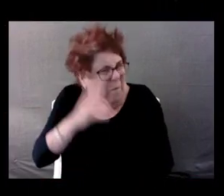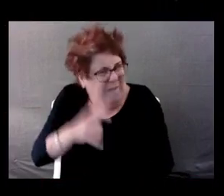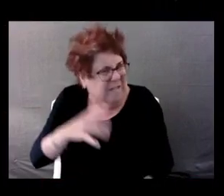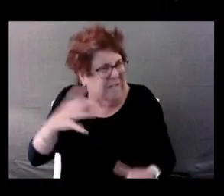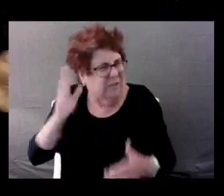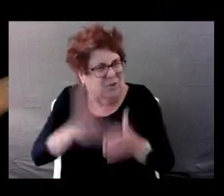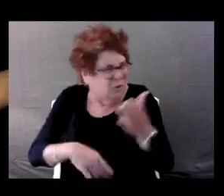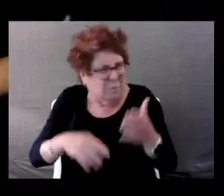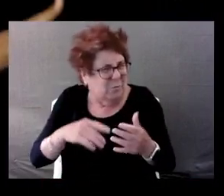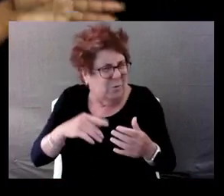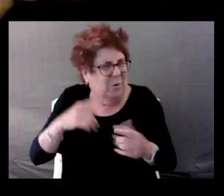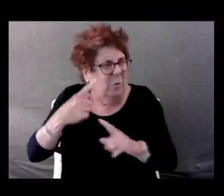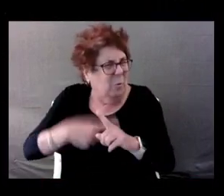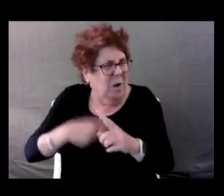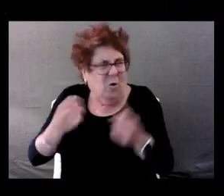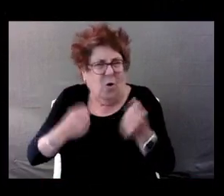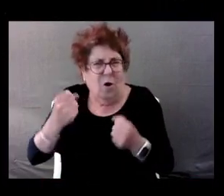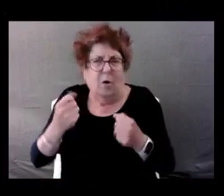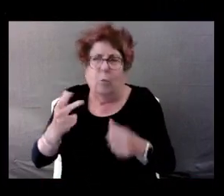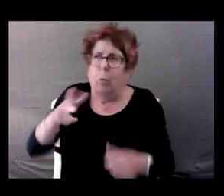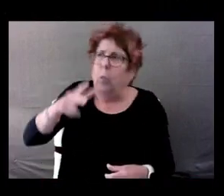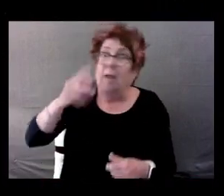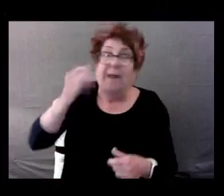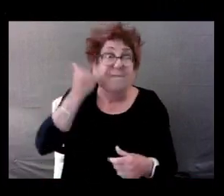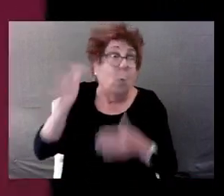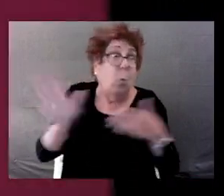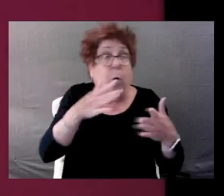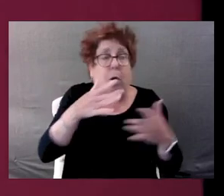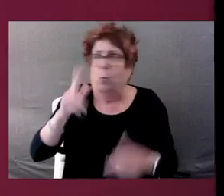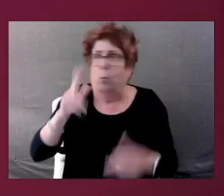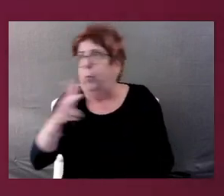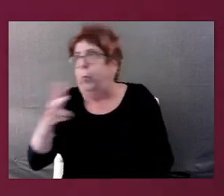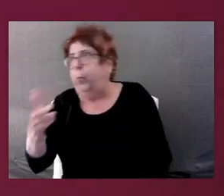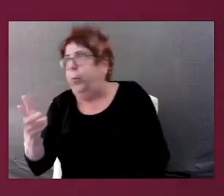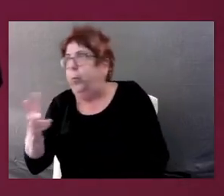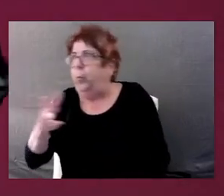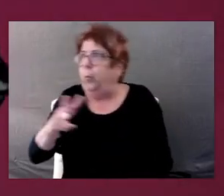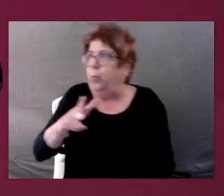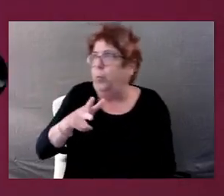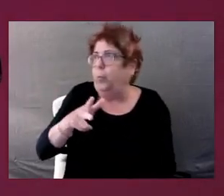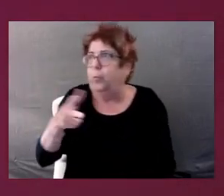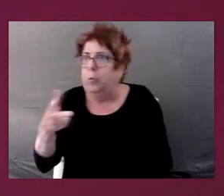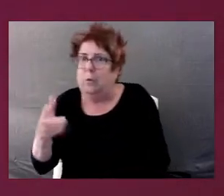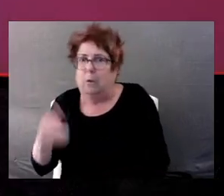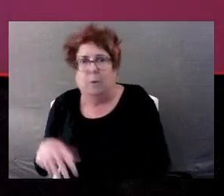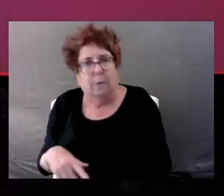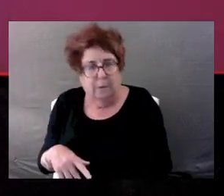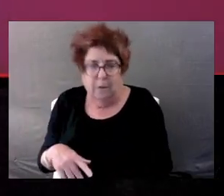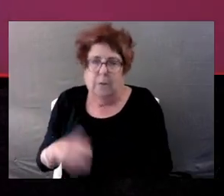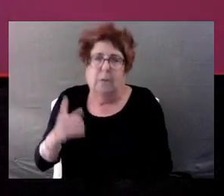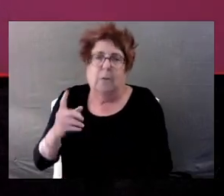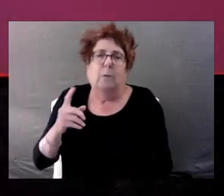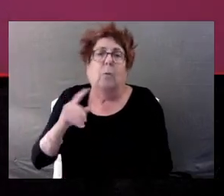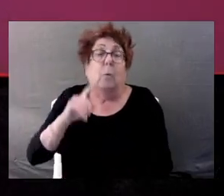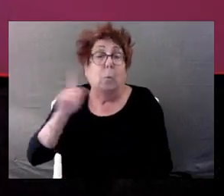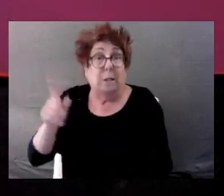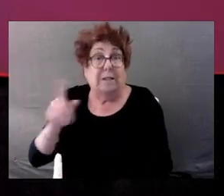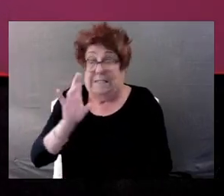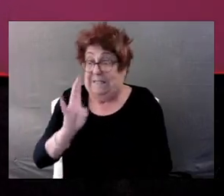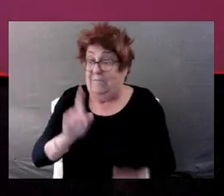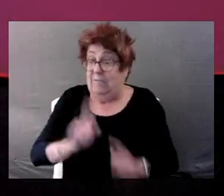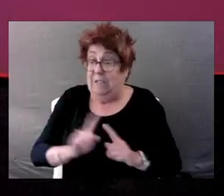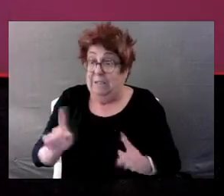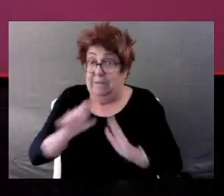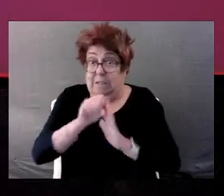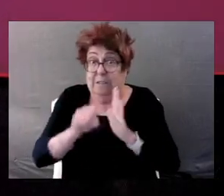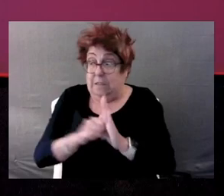time the wind would go, it would sway this way or that way. I was like, okay. But we went around for 7 states, and all we did was